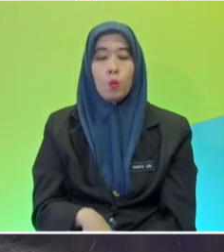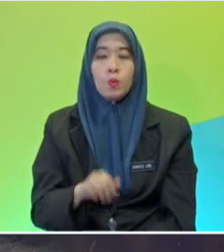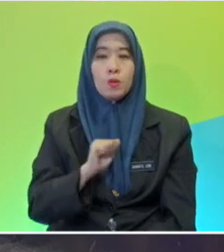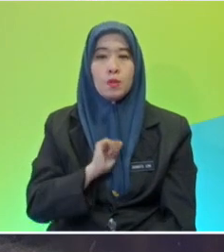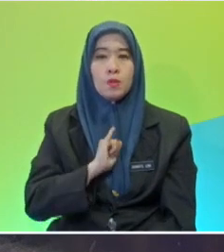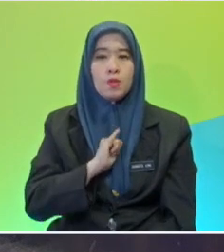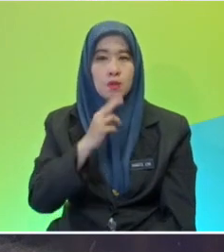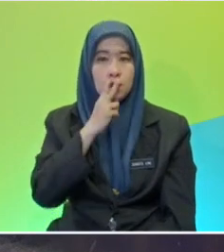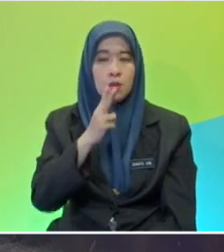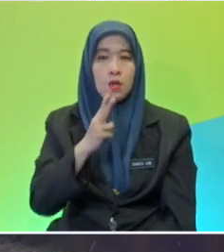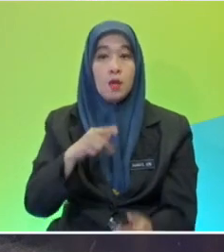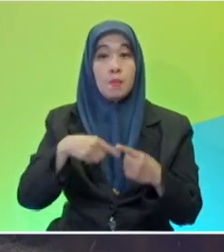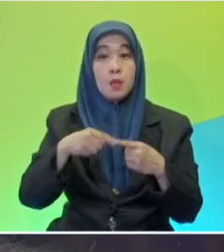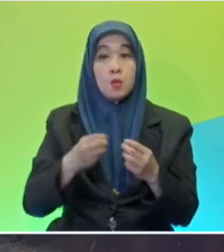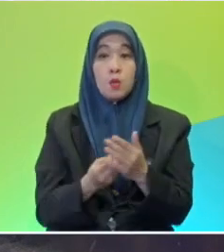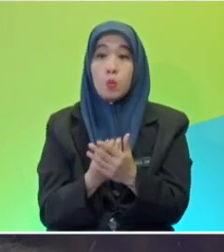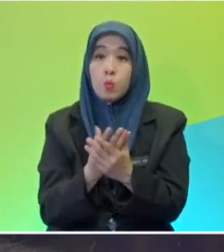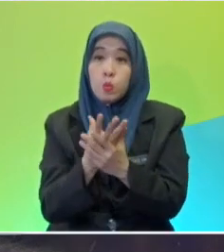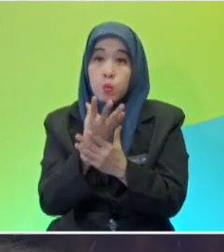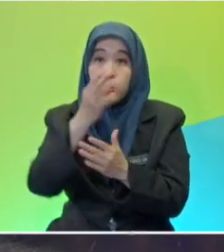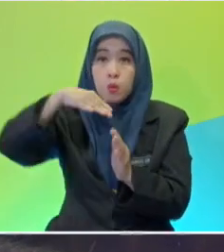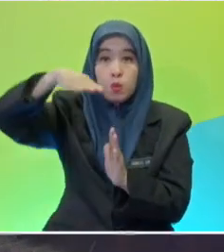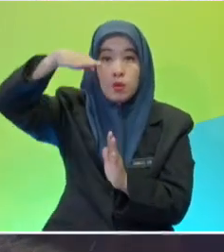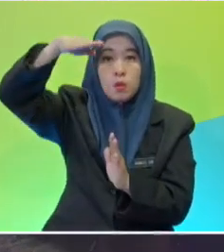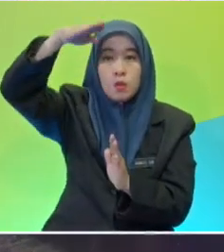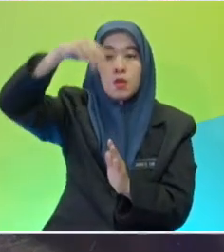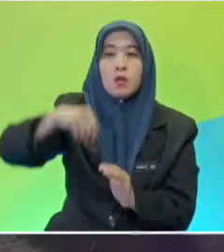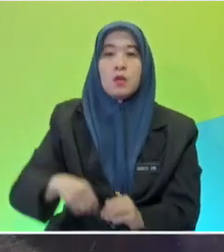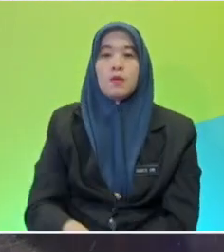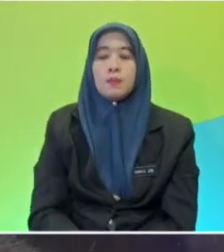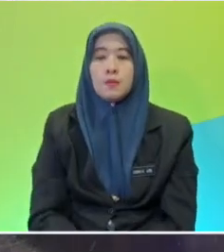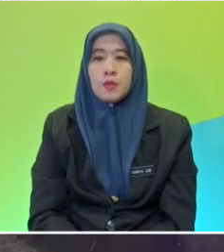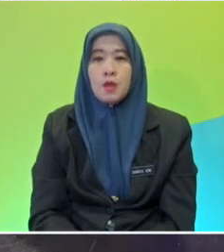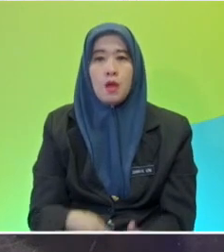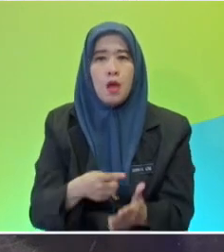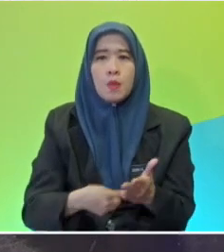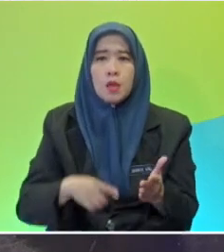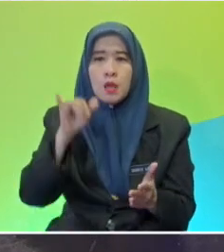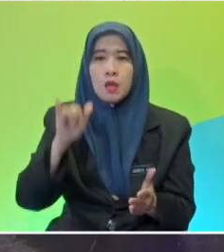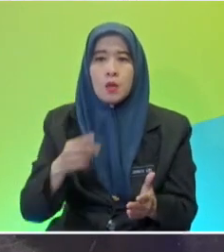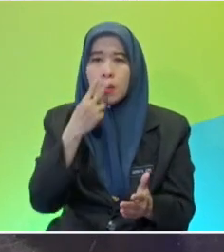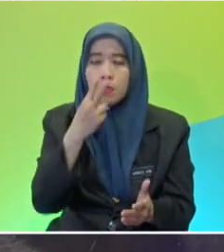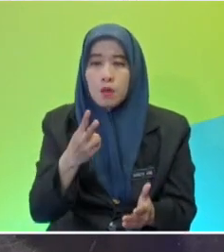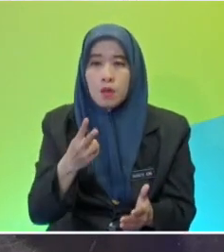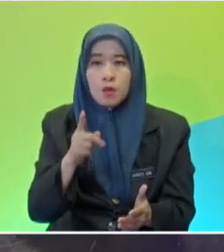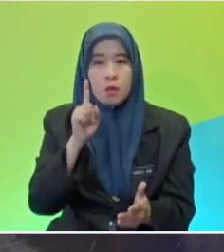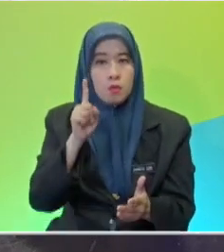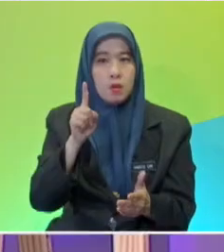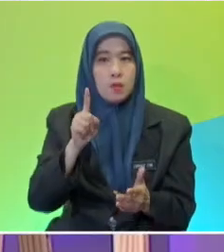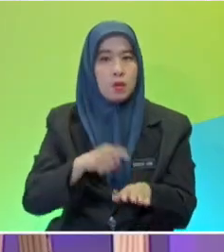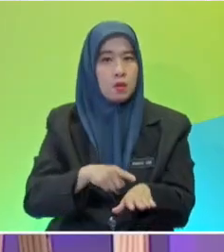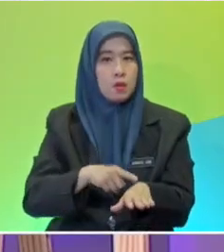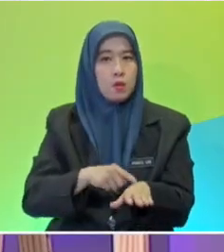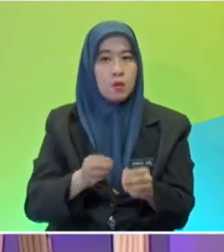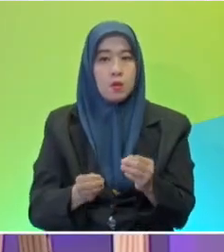So once they are growing, okay, we can see here. Okay, what you can see. One, it's growing time. Yep. What